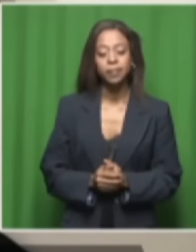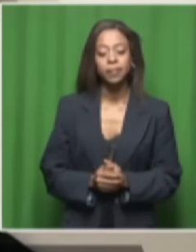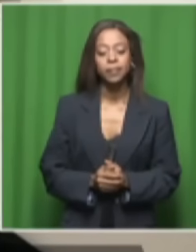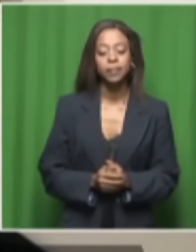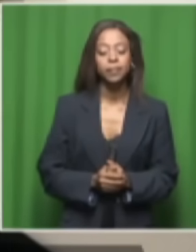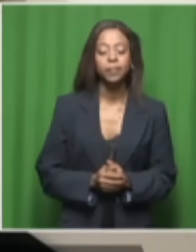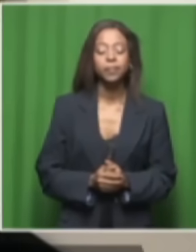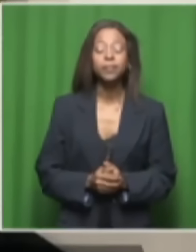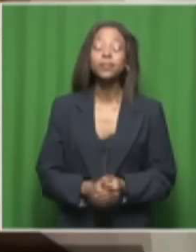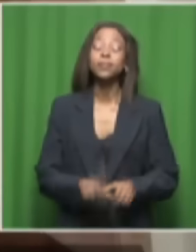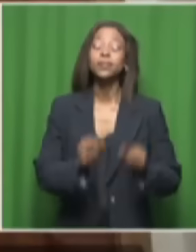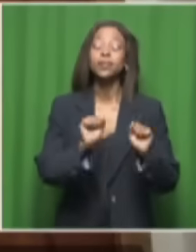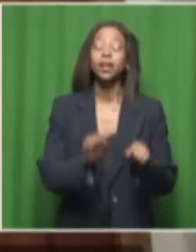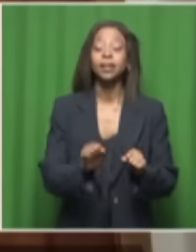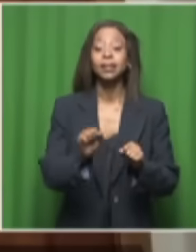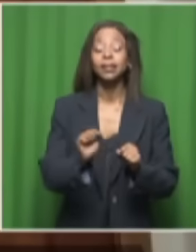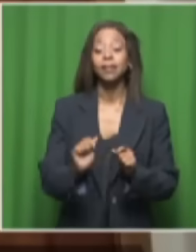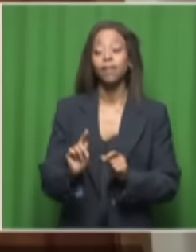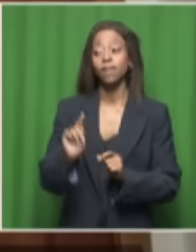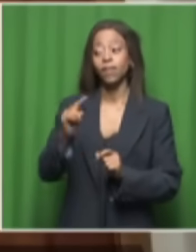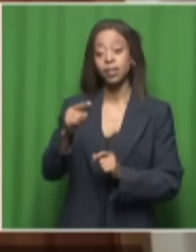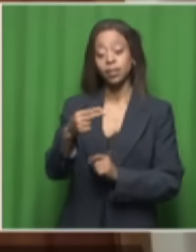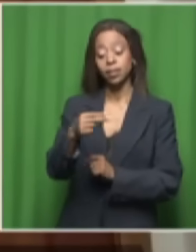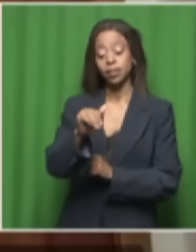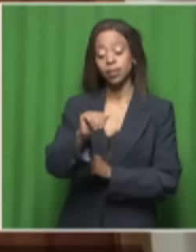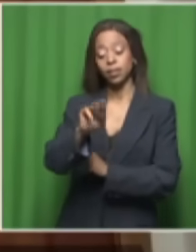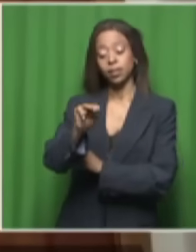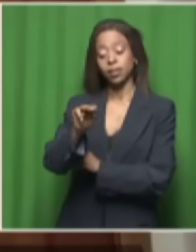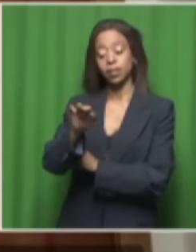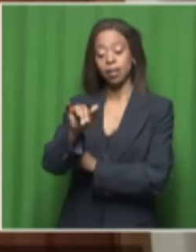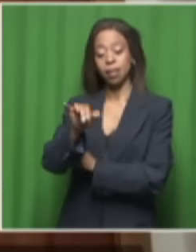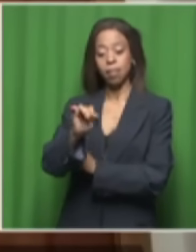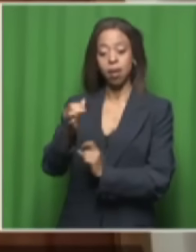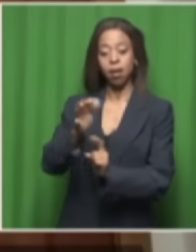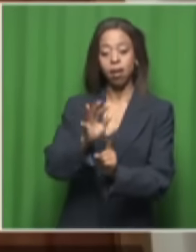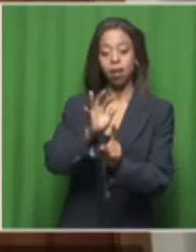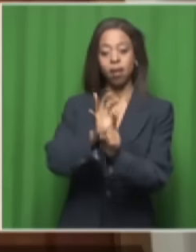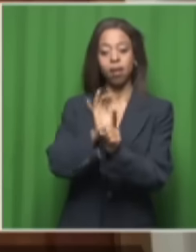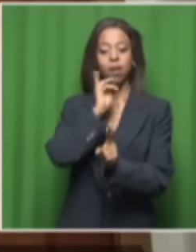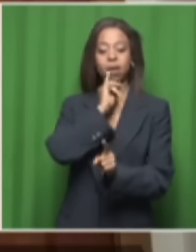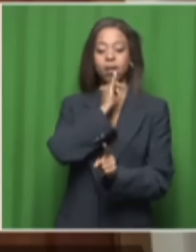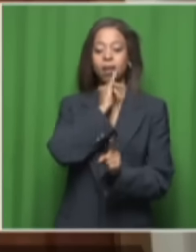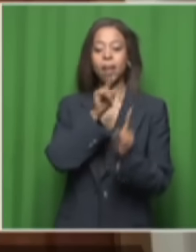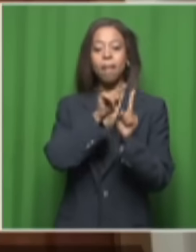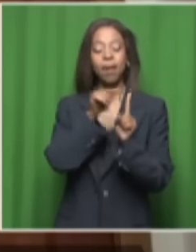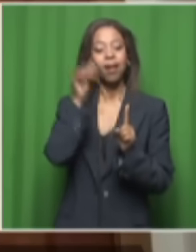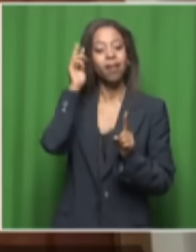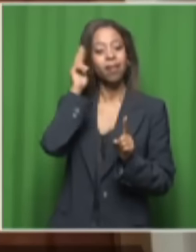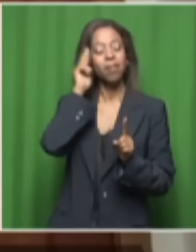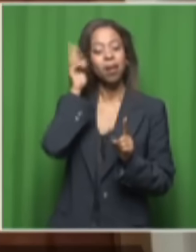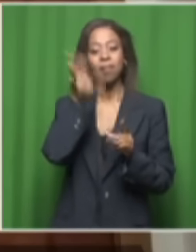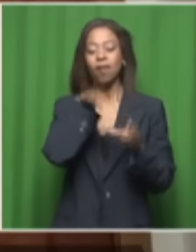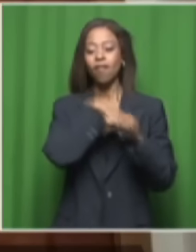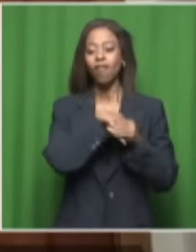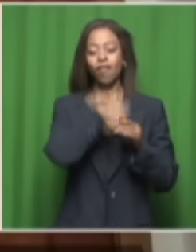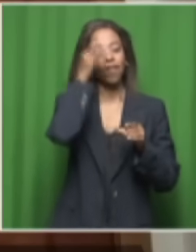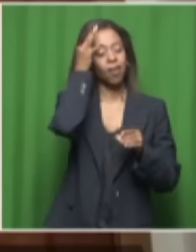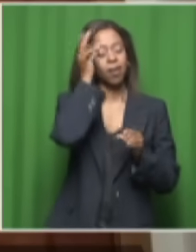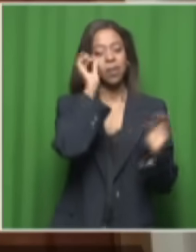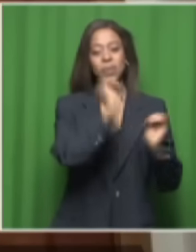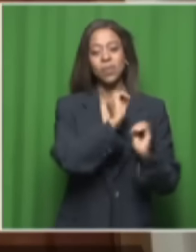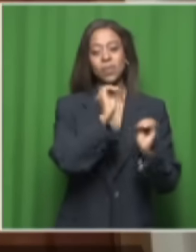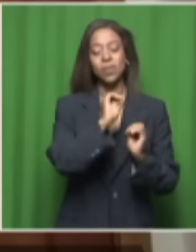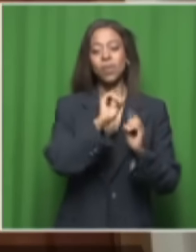Indeed, what Hamas did is atrocious. But let's remember that Hamas is not a state. It's not a state's party. So it can't be hauled in front of